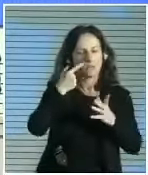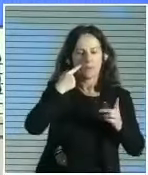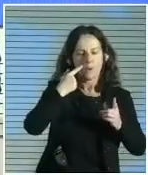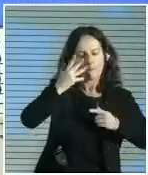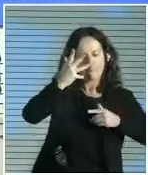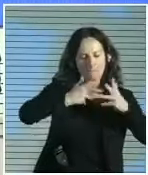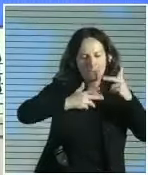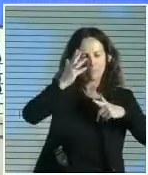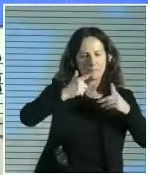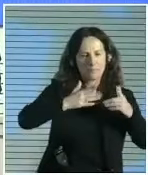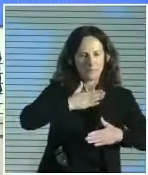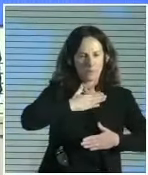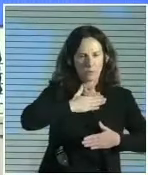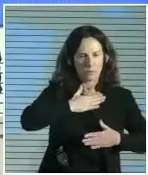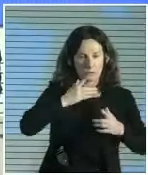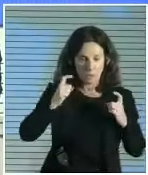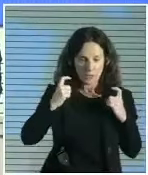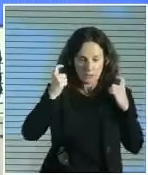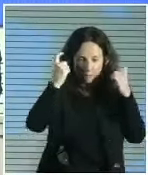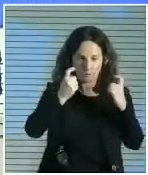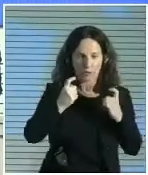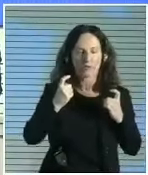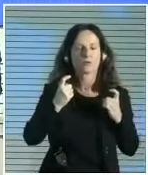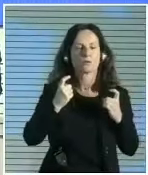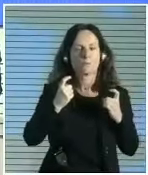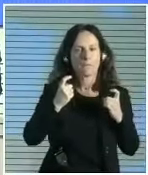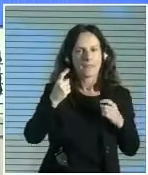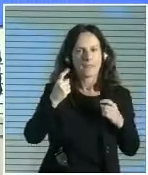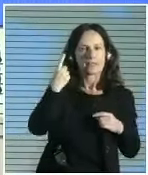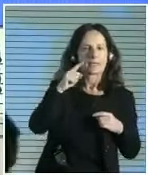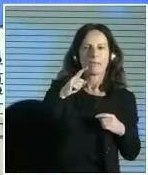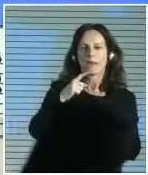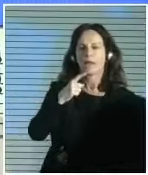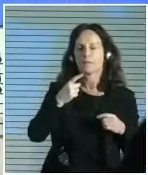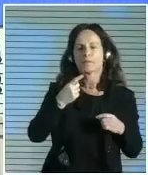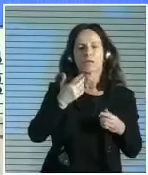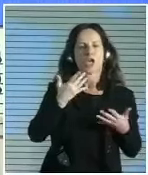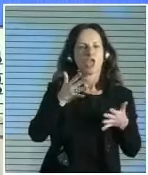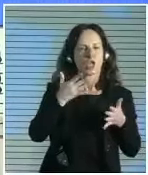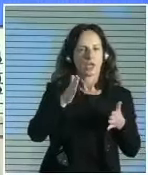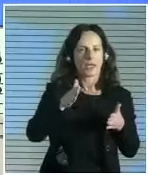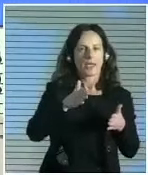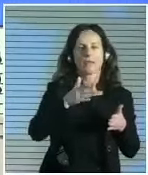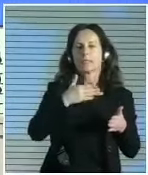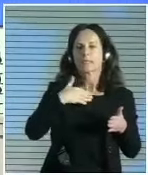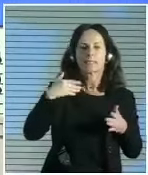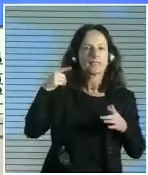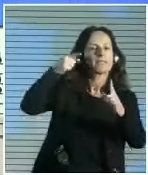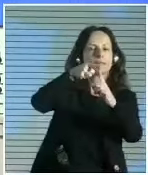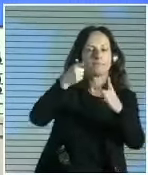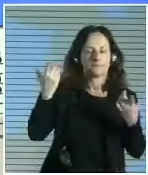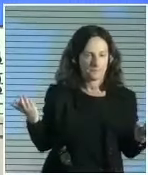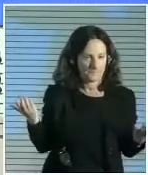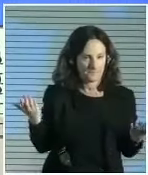that beautiful story from Booking. The second one is the need to move towards behavioral change. You want to solve a problem,